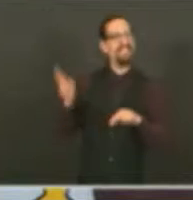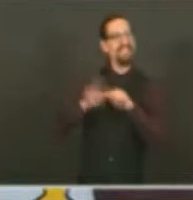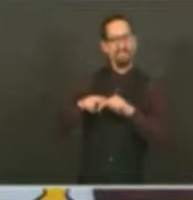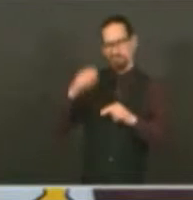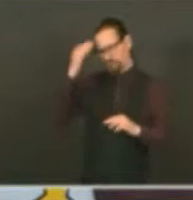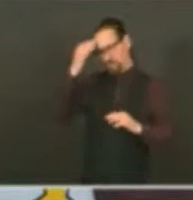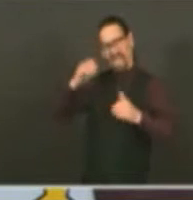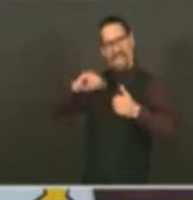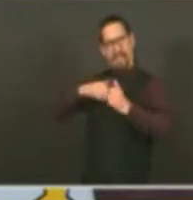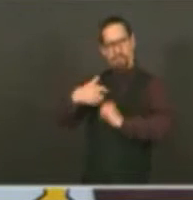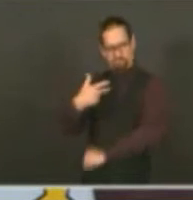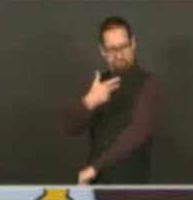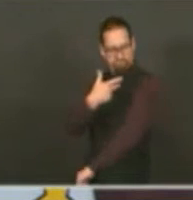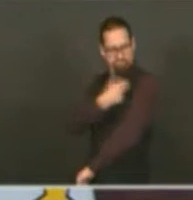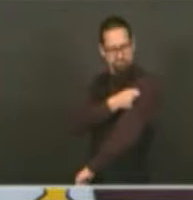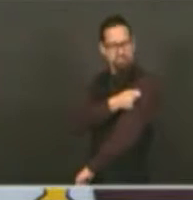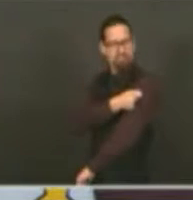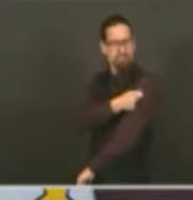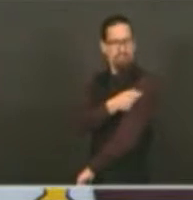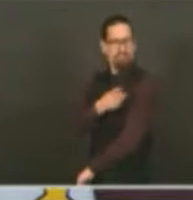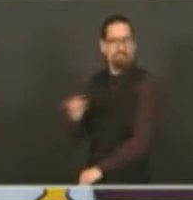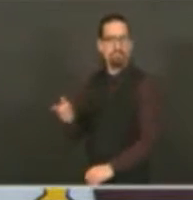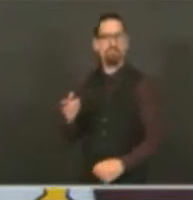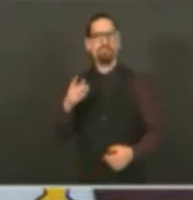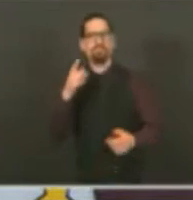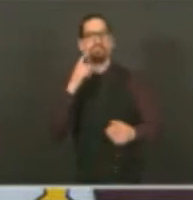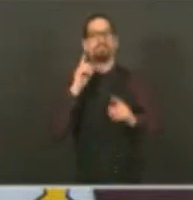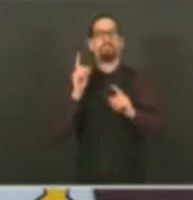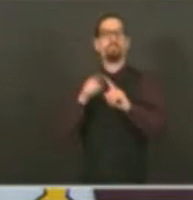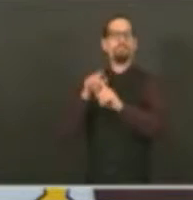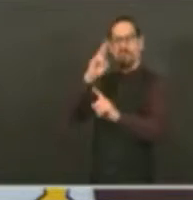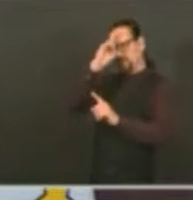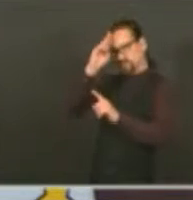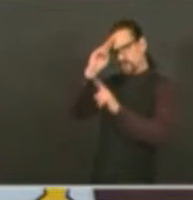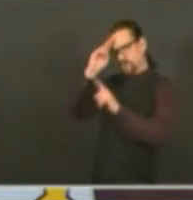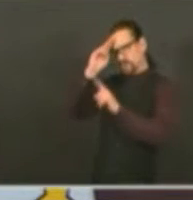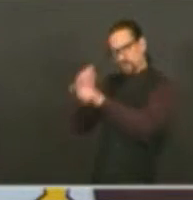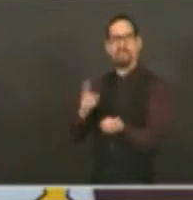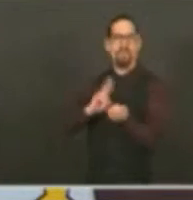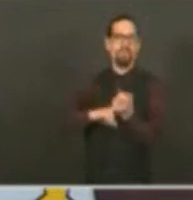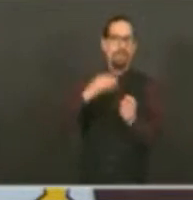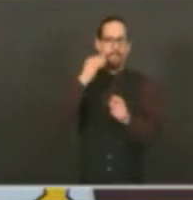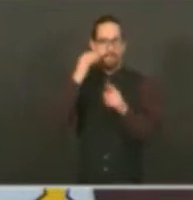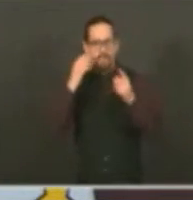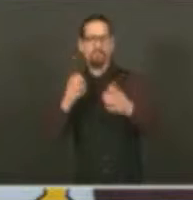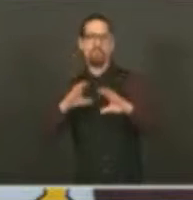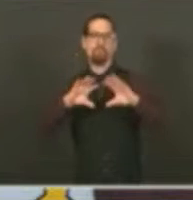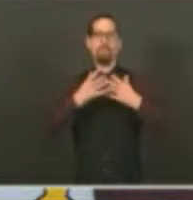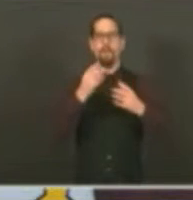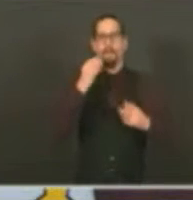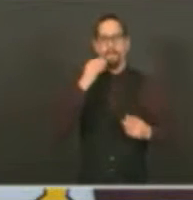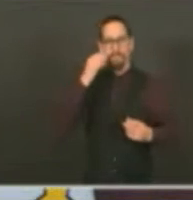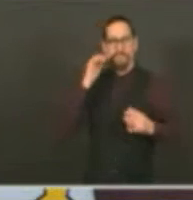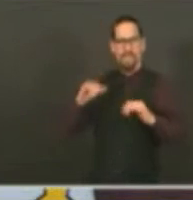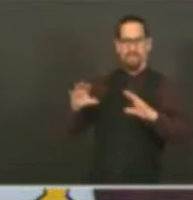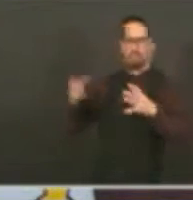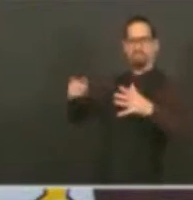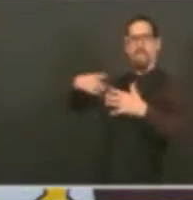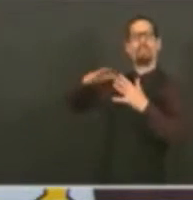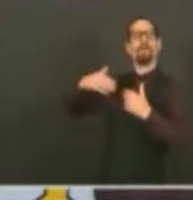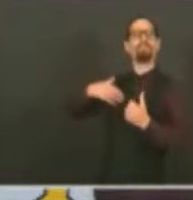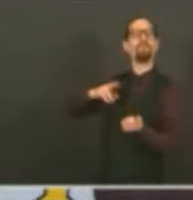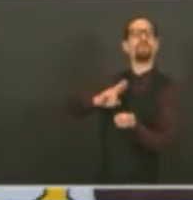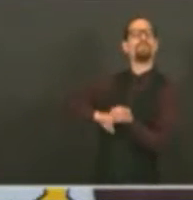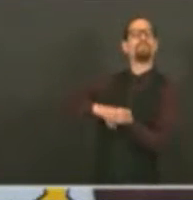to get that out first, such as hospitals, long-term care facilities, all of which have medical directors and nurses. It kind of makes sense to work